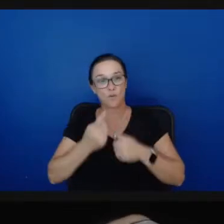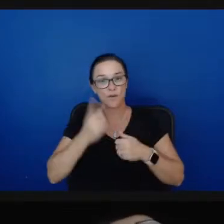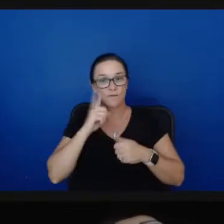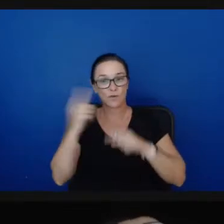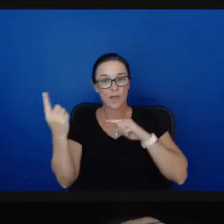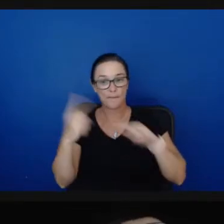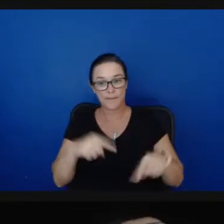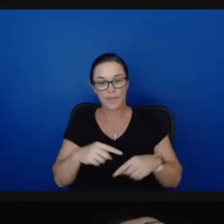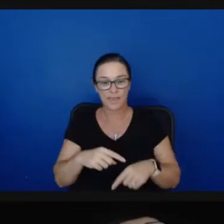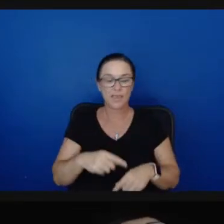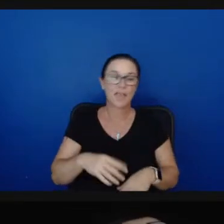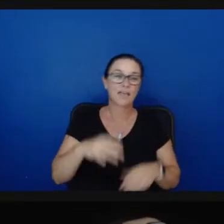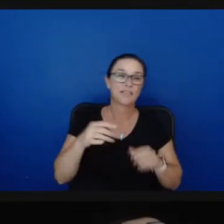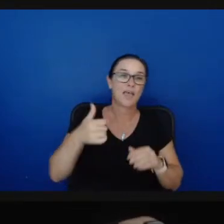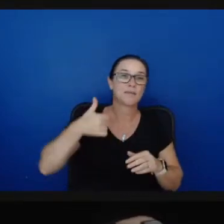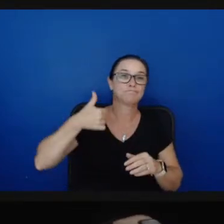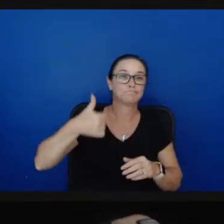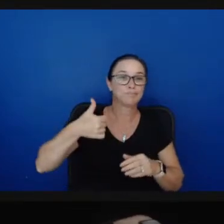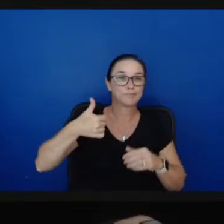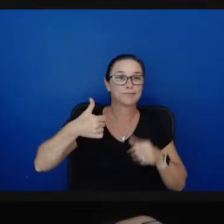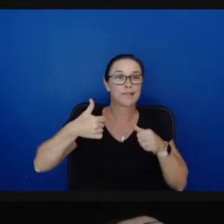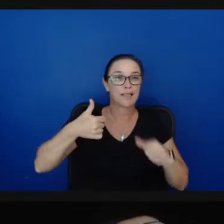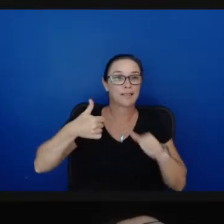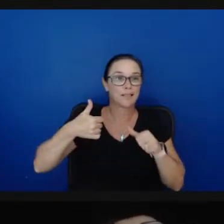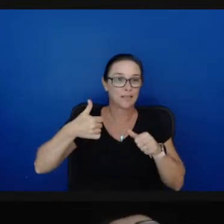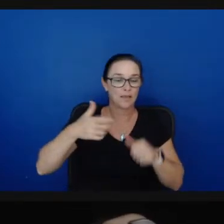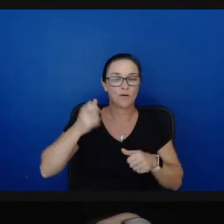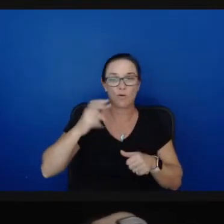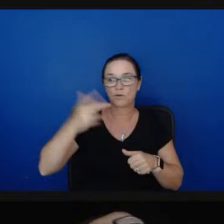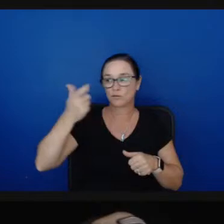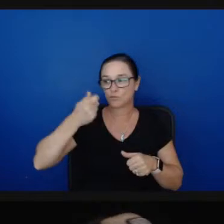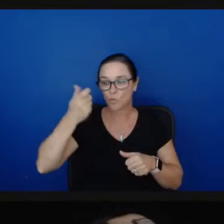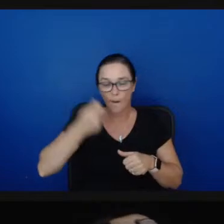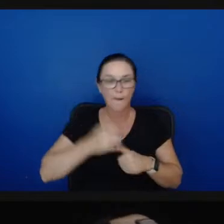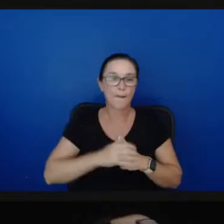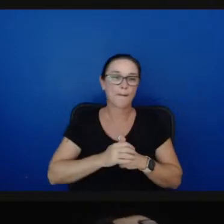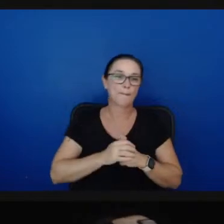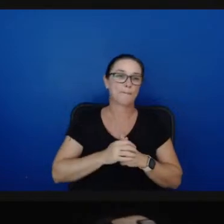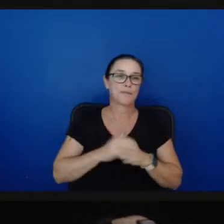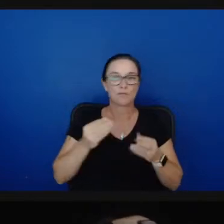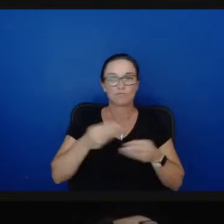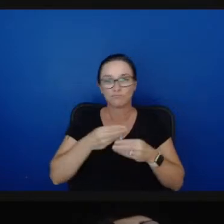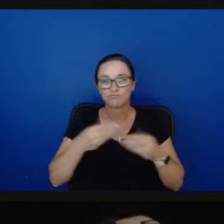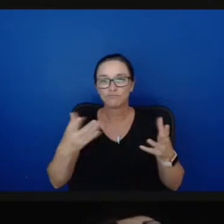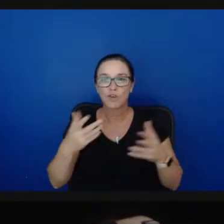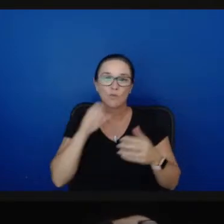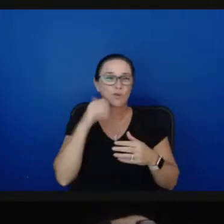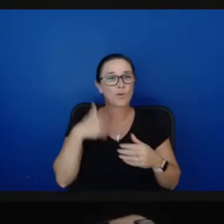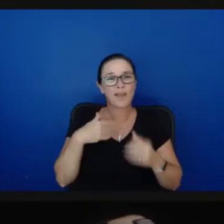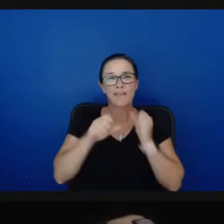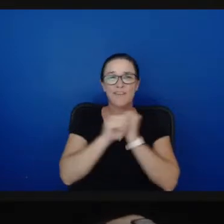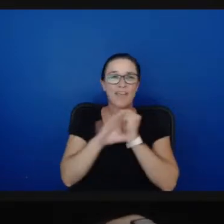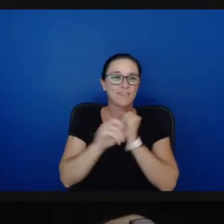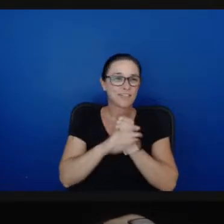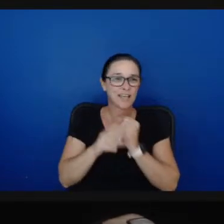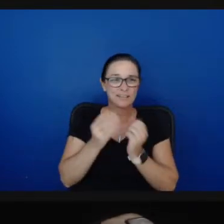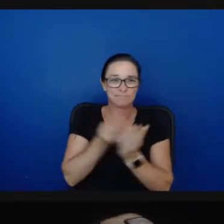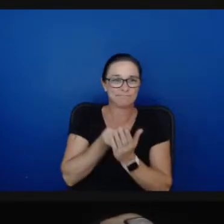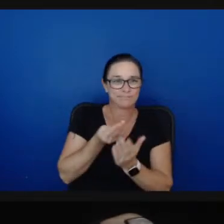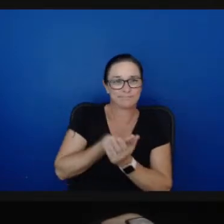all that stuff really does help with the algorithm and get this content out there. We don't have an advertising budget. We rely on word of mouth,